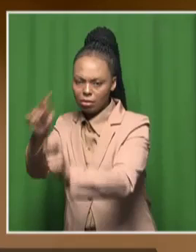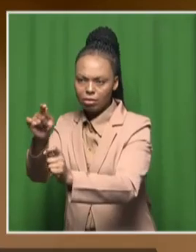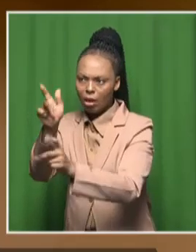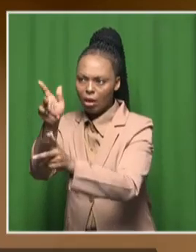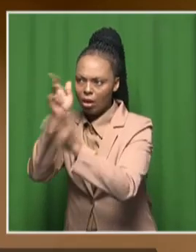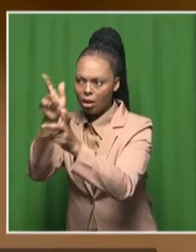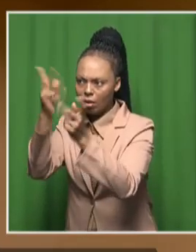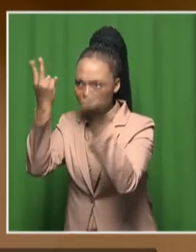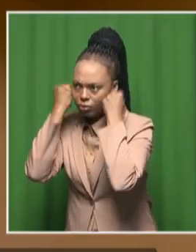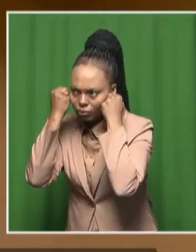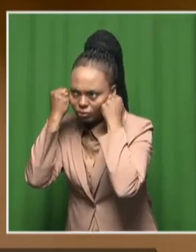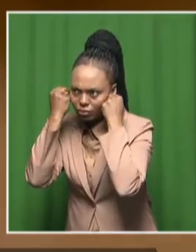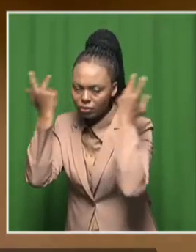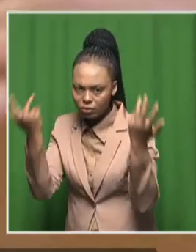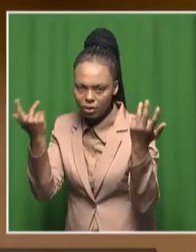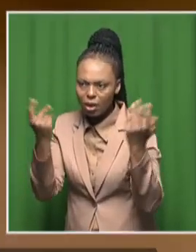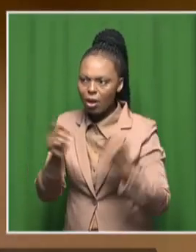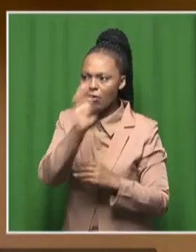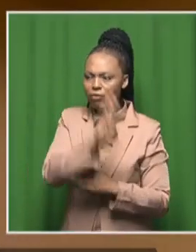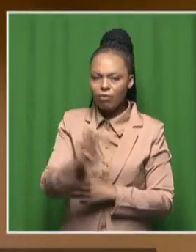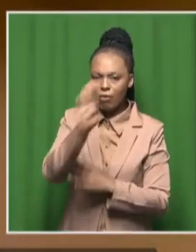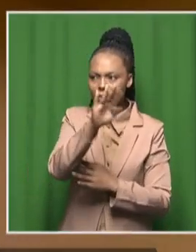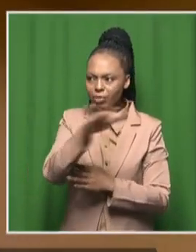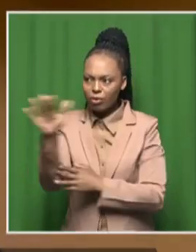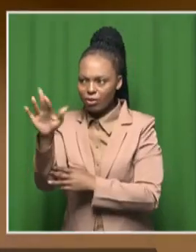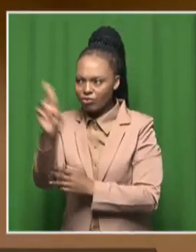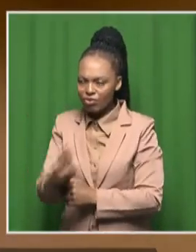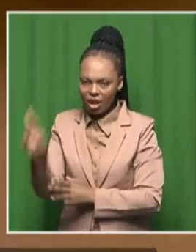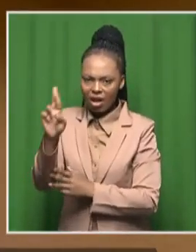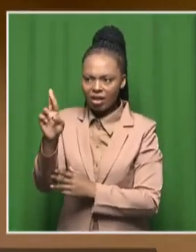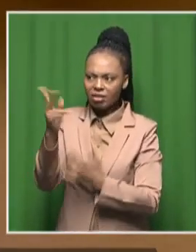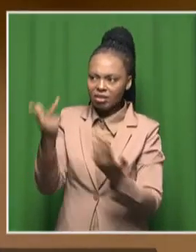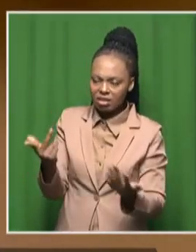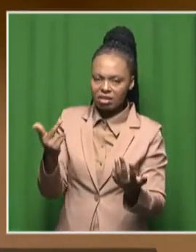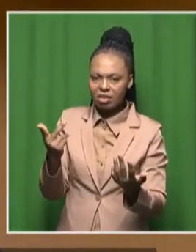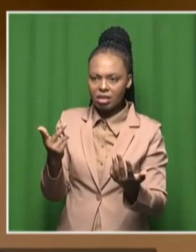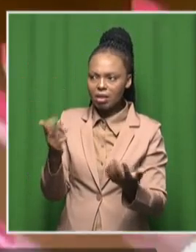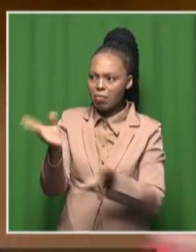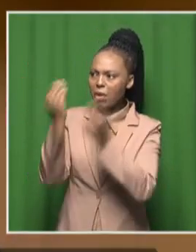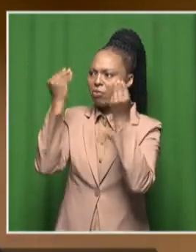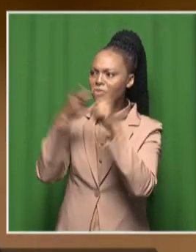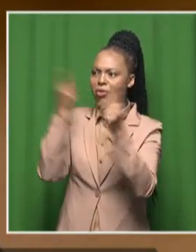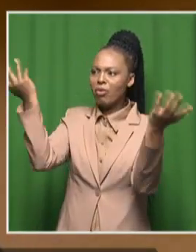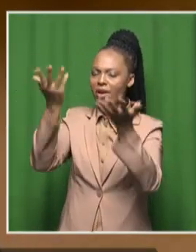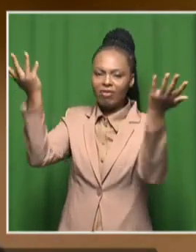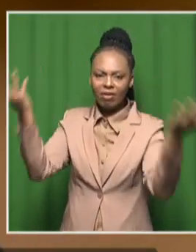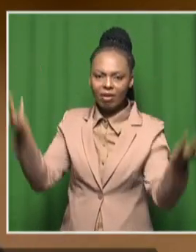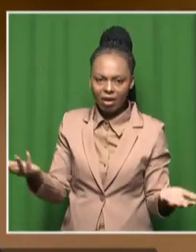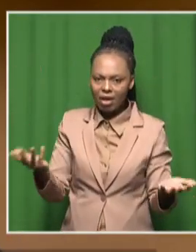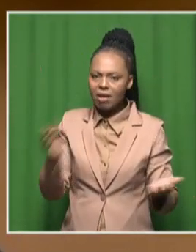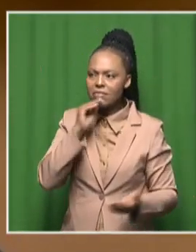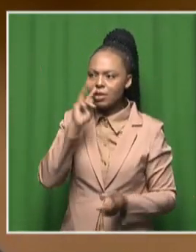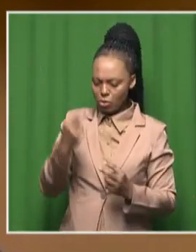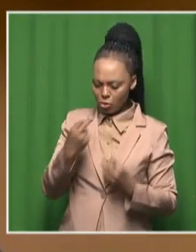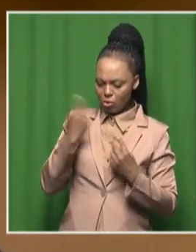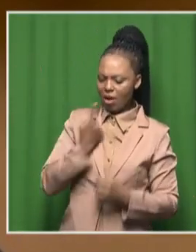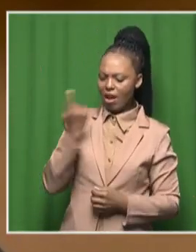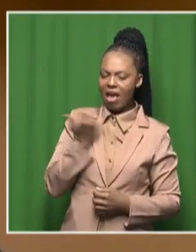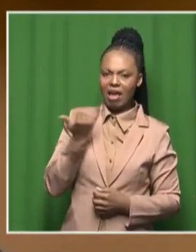as women on hair that is bought from wherever, so that we can look like we are not African.